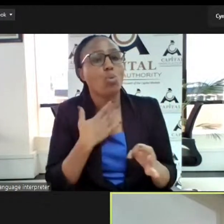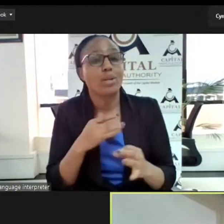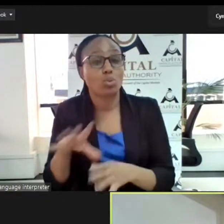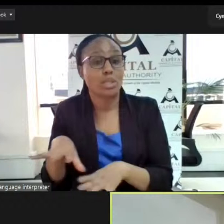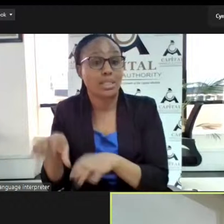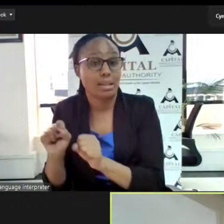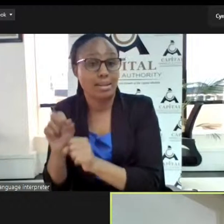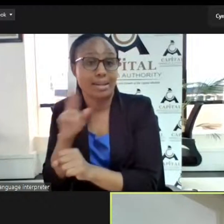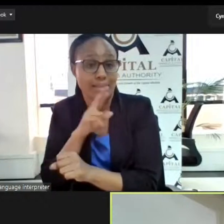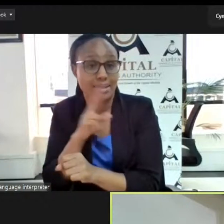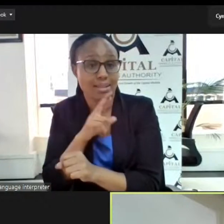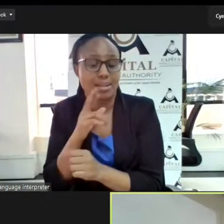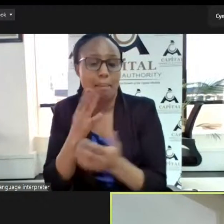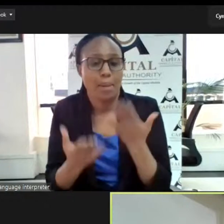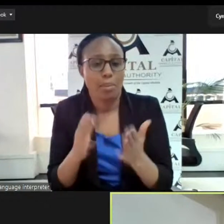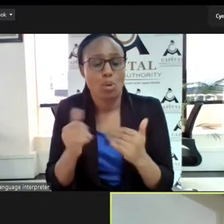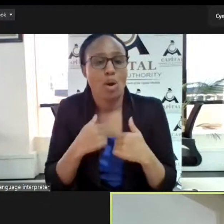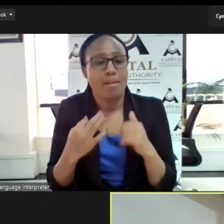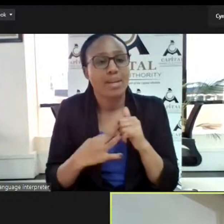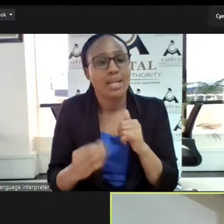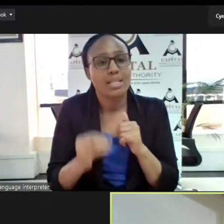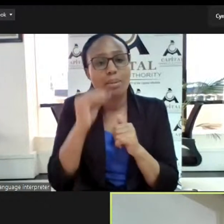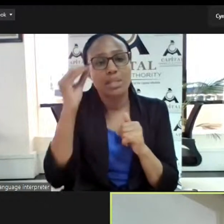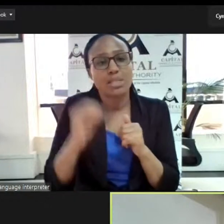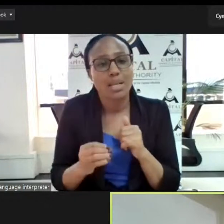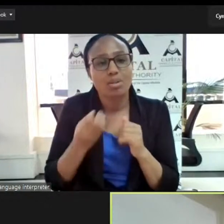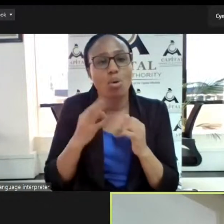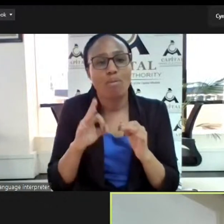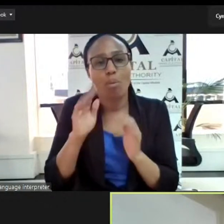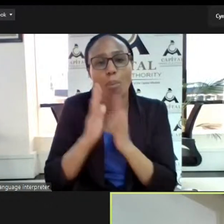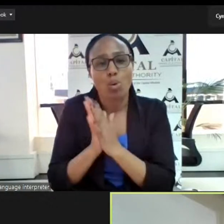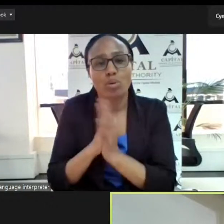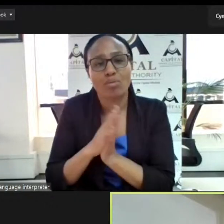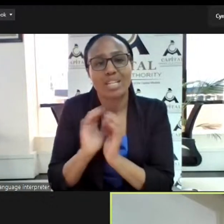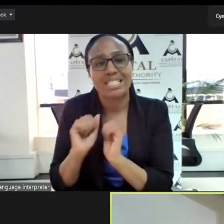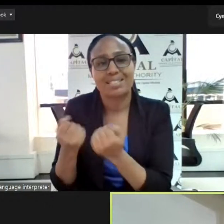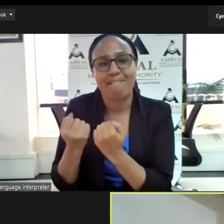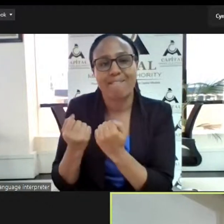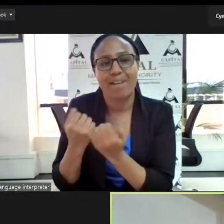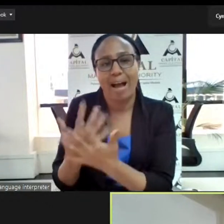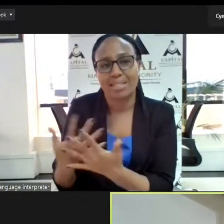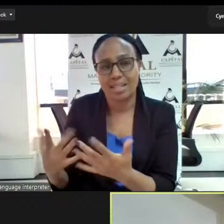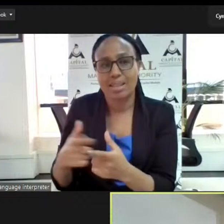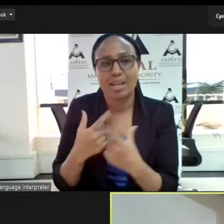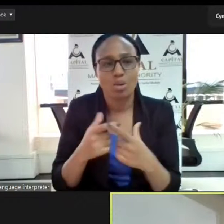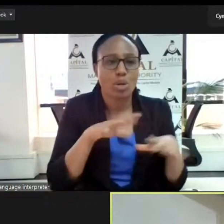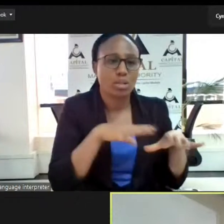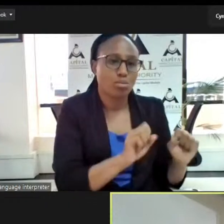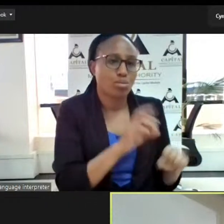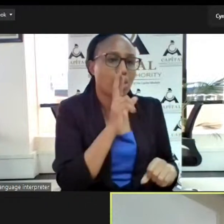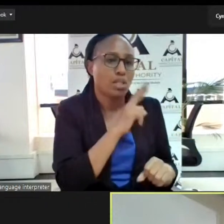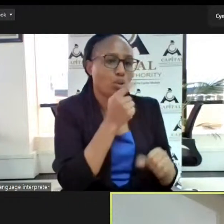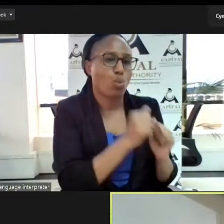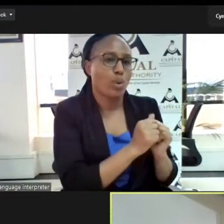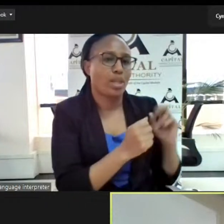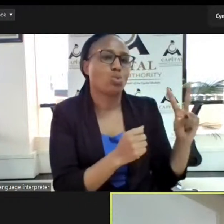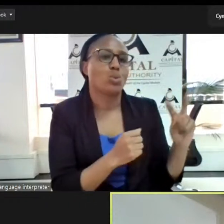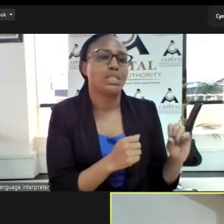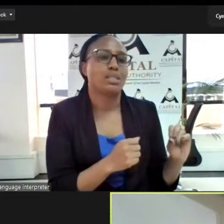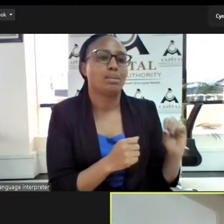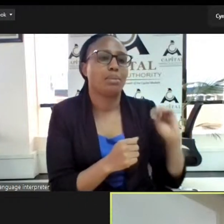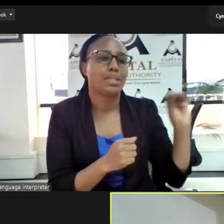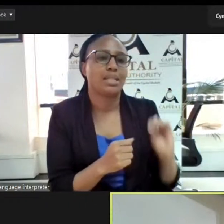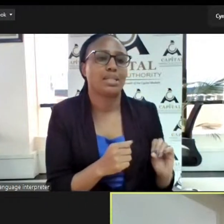maybe you have like 80% of your portfolios in safe assets, and then you can take a risk on the 20. I think where we're